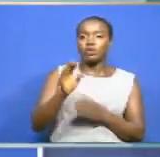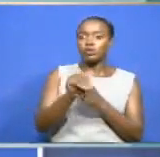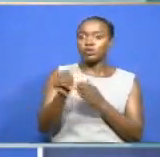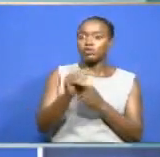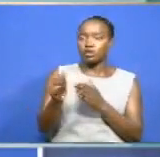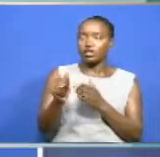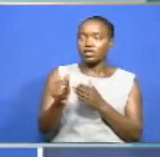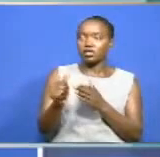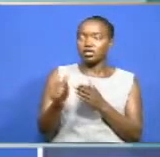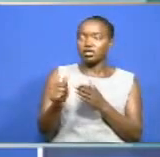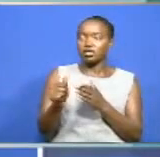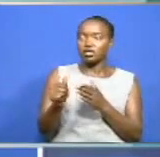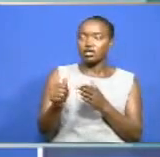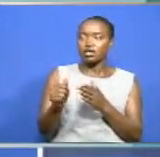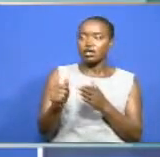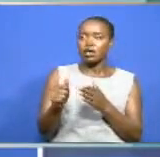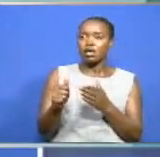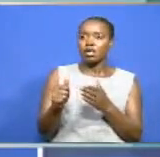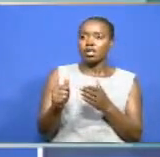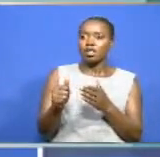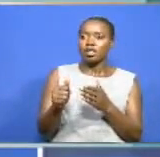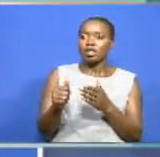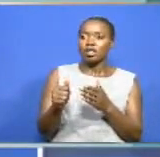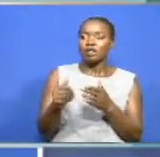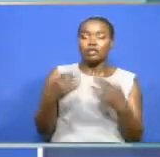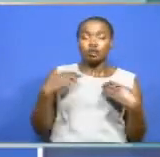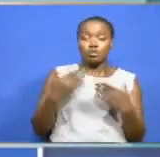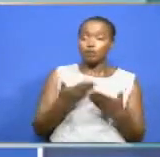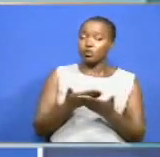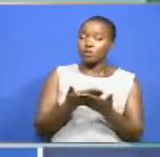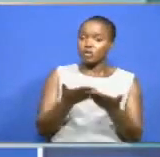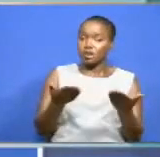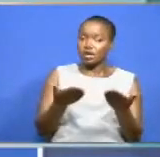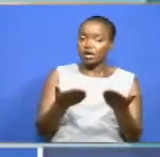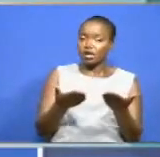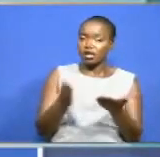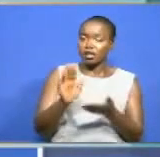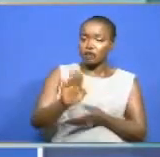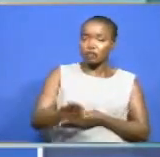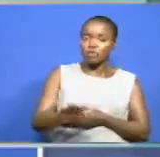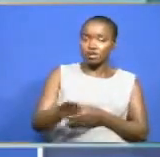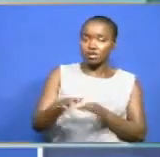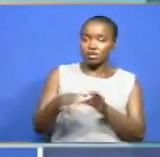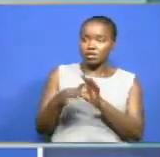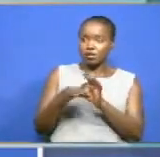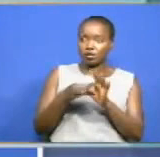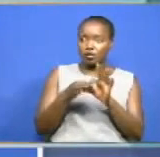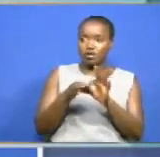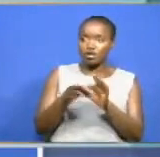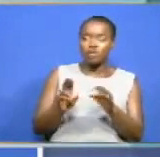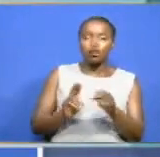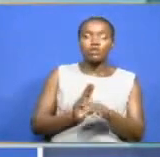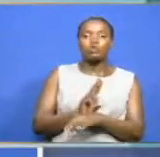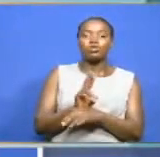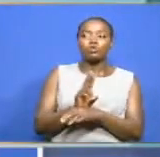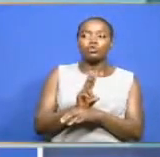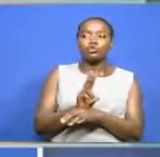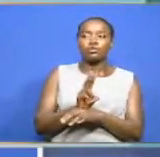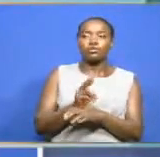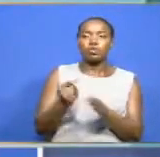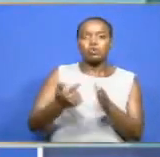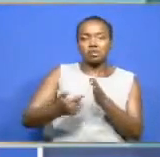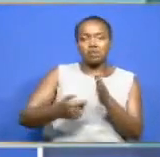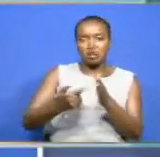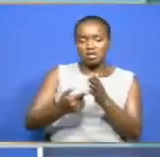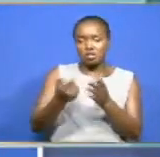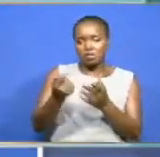imagine. And the people in the grassroots are the ones who deposit in the cooperatives, and they use it to grow cottage industries, their